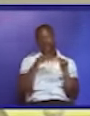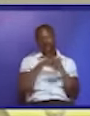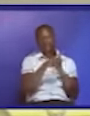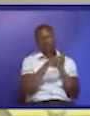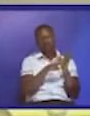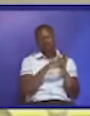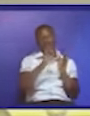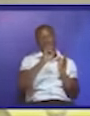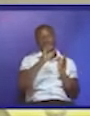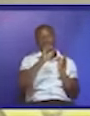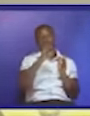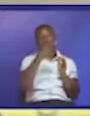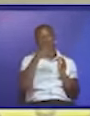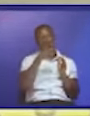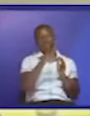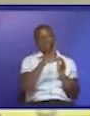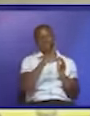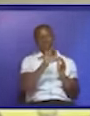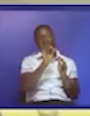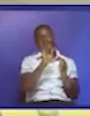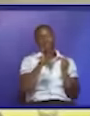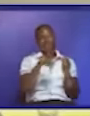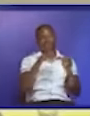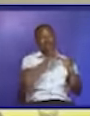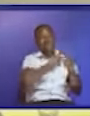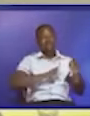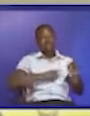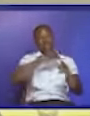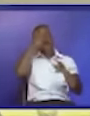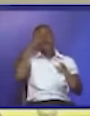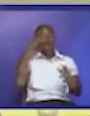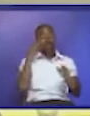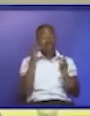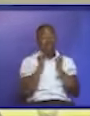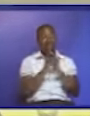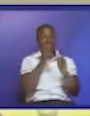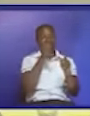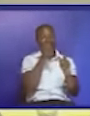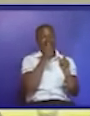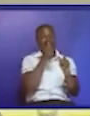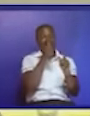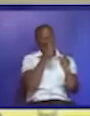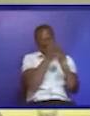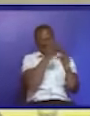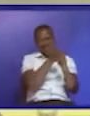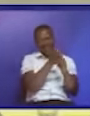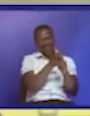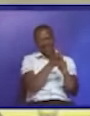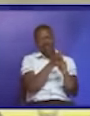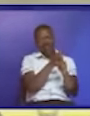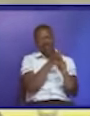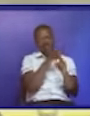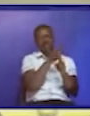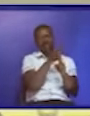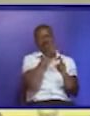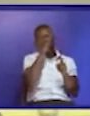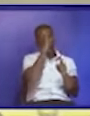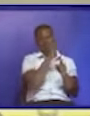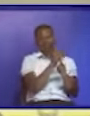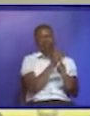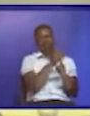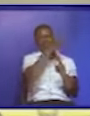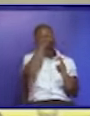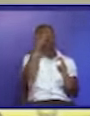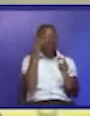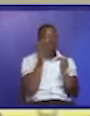Esther, where Vashti forgot that Vashti was a type of the fallen man. She forgot